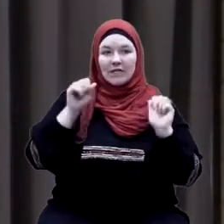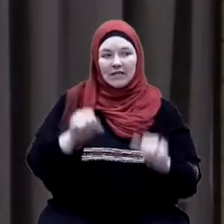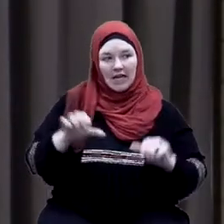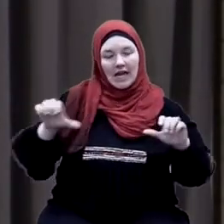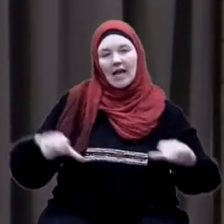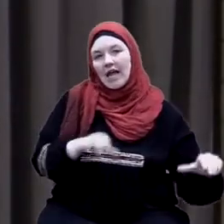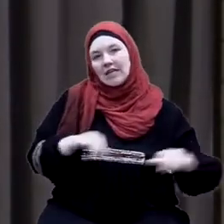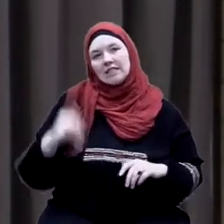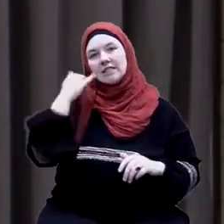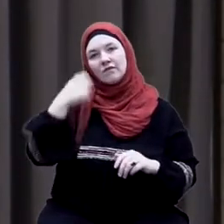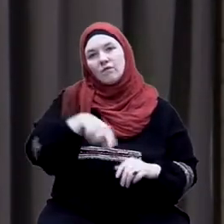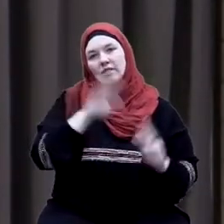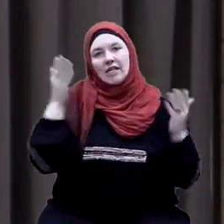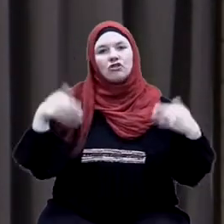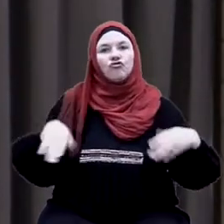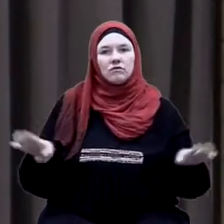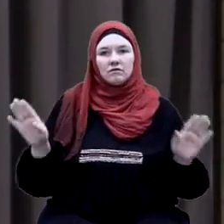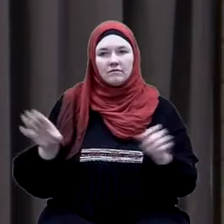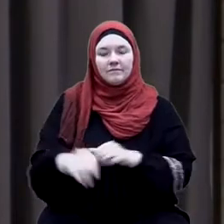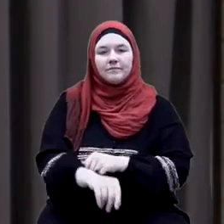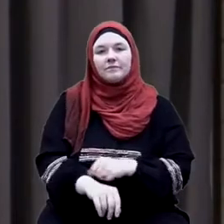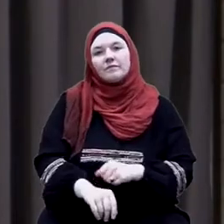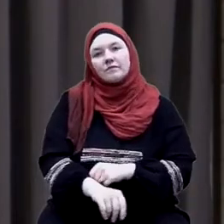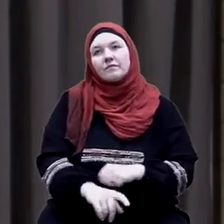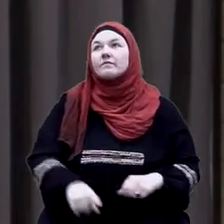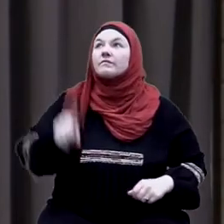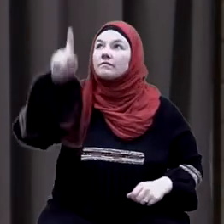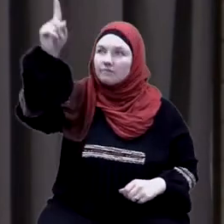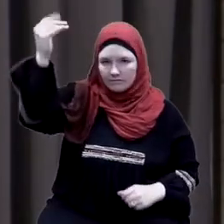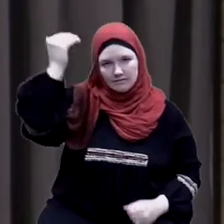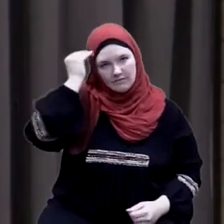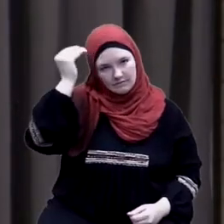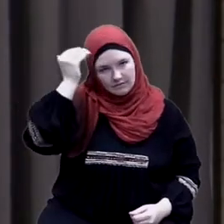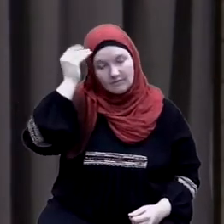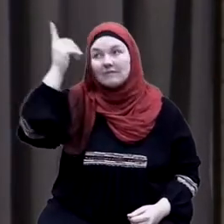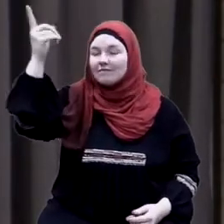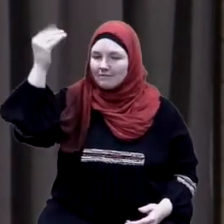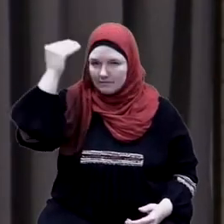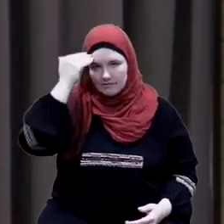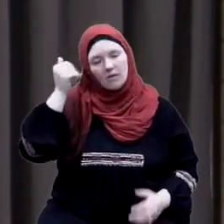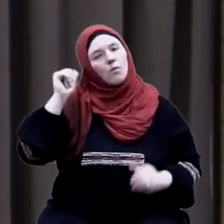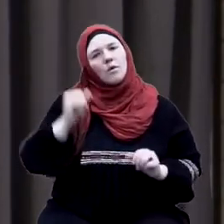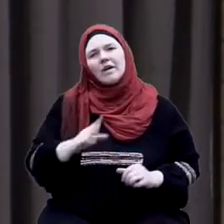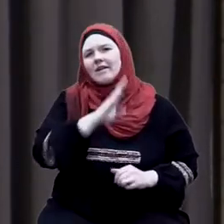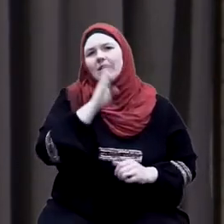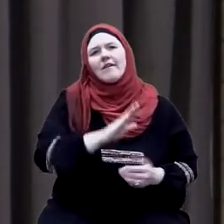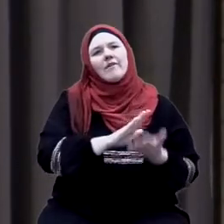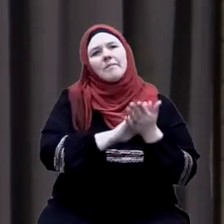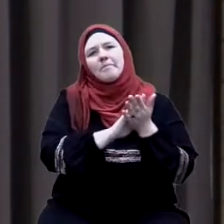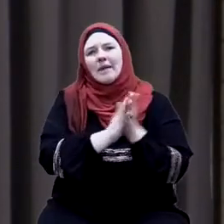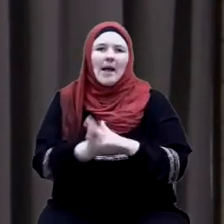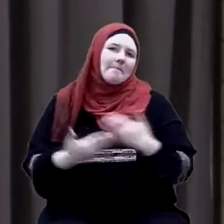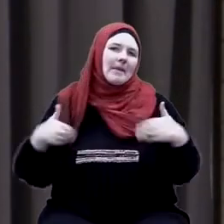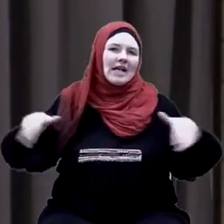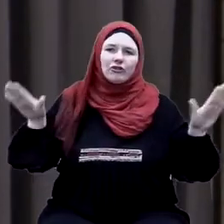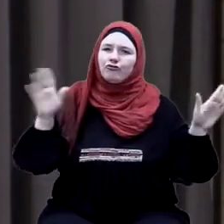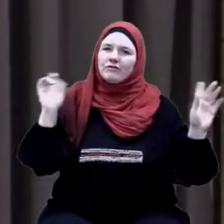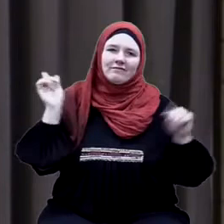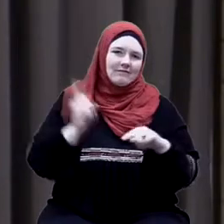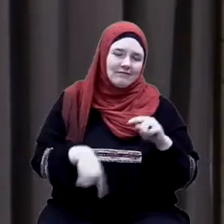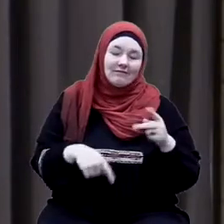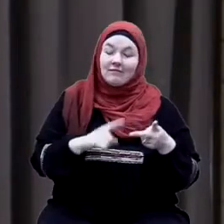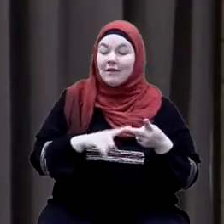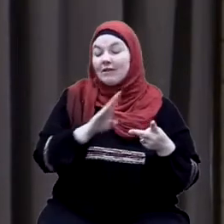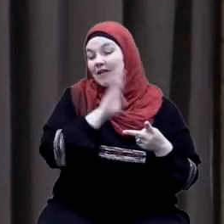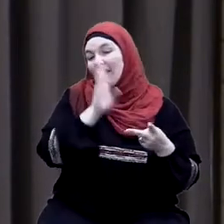as if we were angels. Allah knew, and He knows, that we will never turn angels, we will